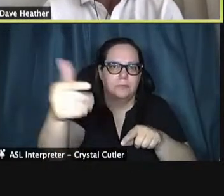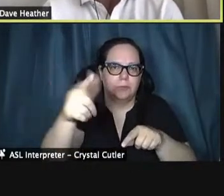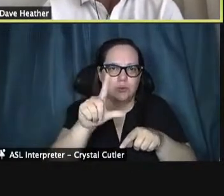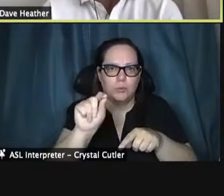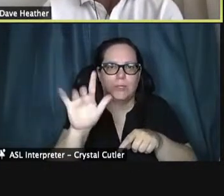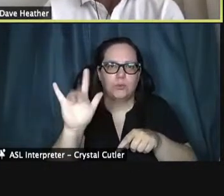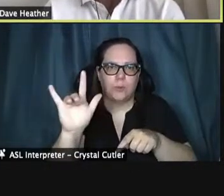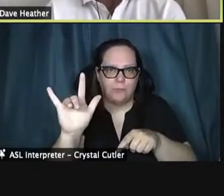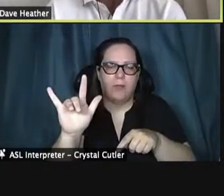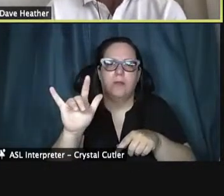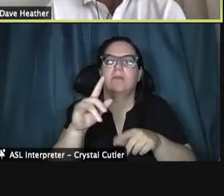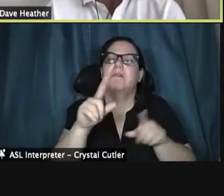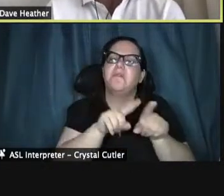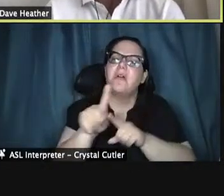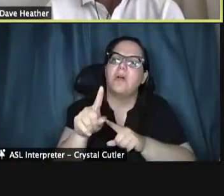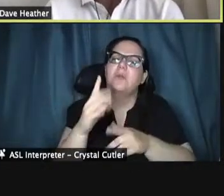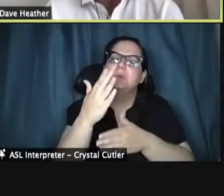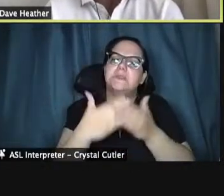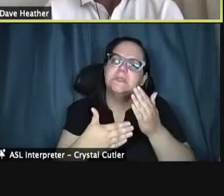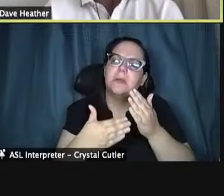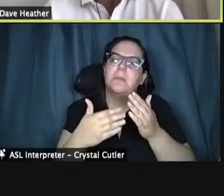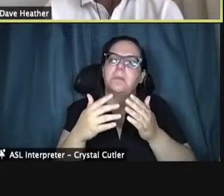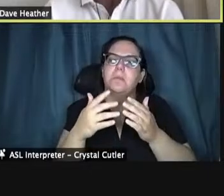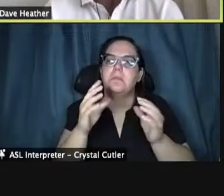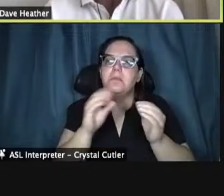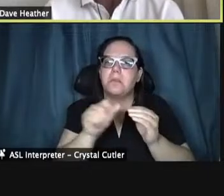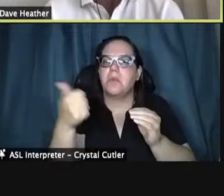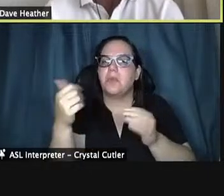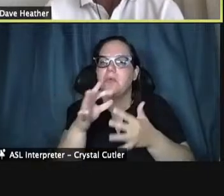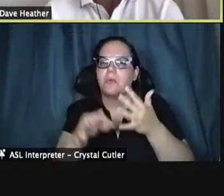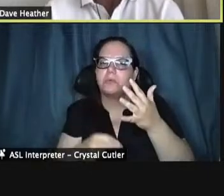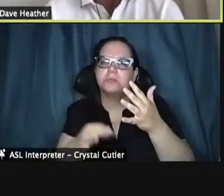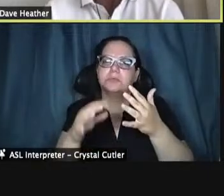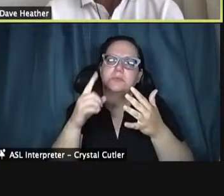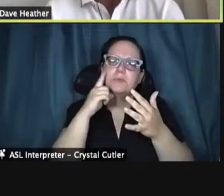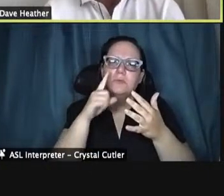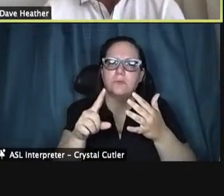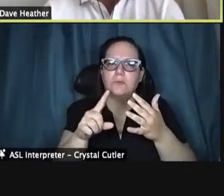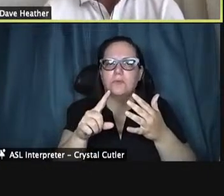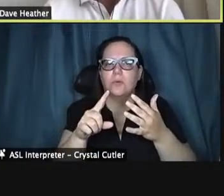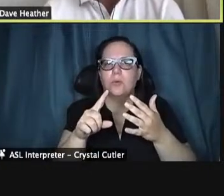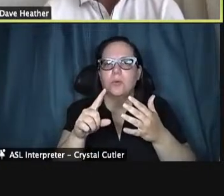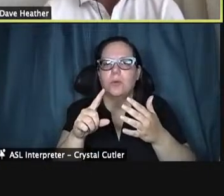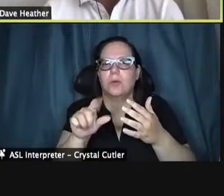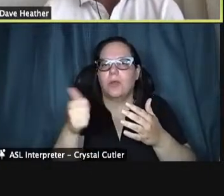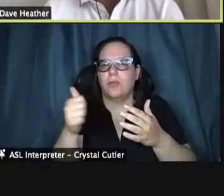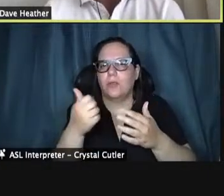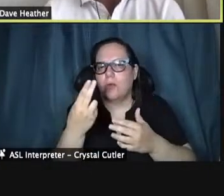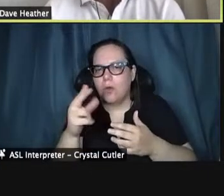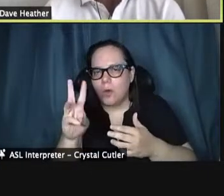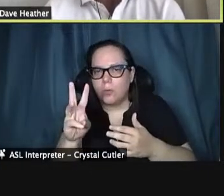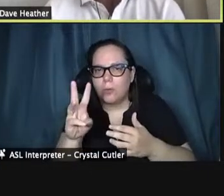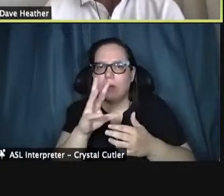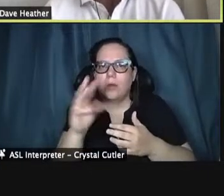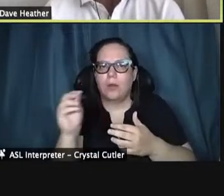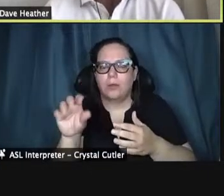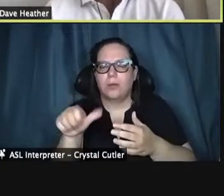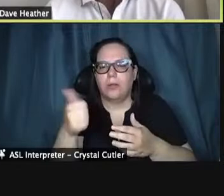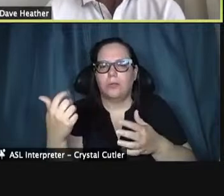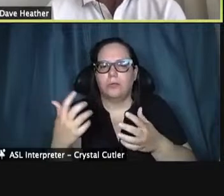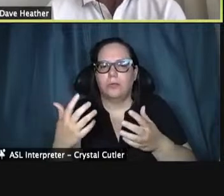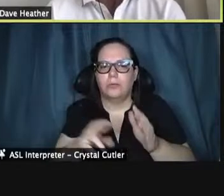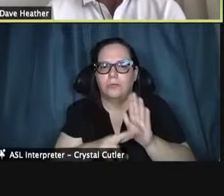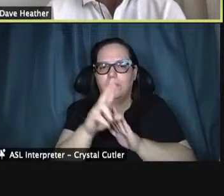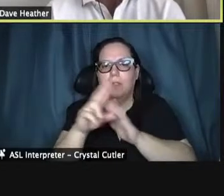further opportunities for Prospect and associated hardware, one of which is, for example, the exospheric